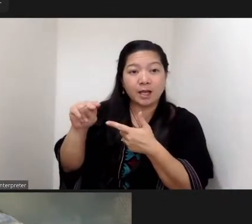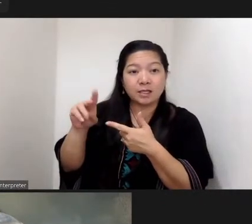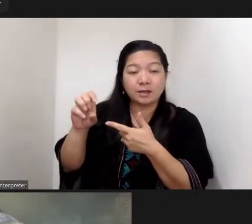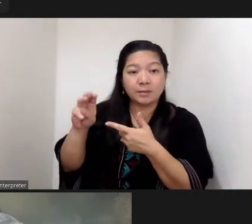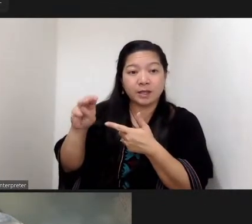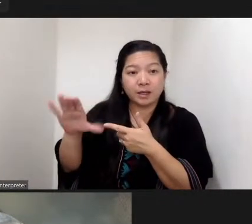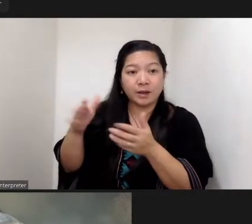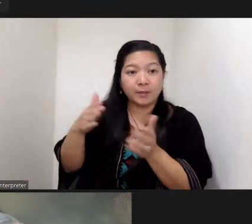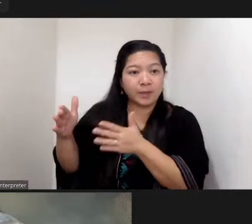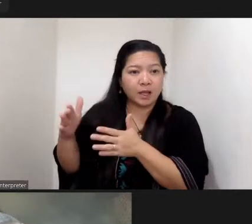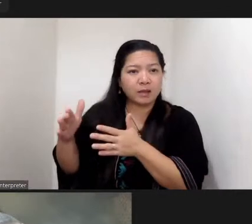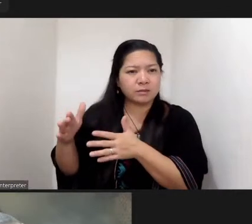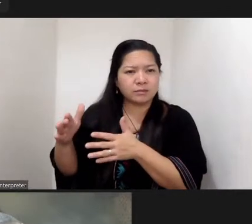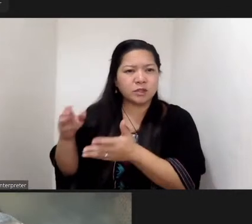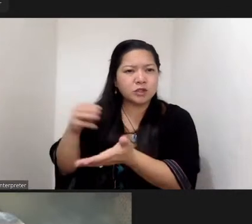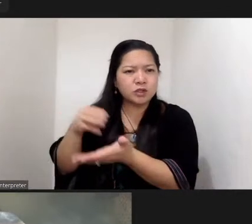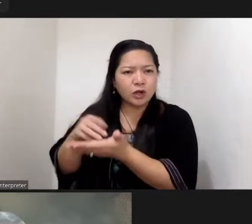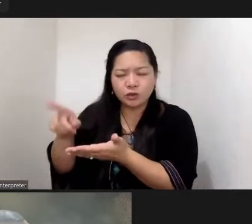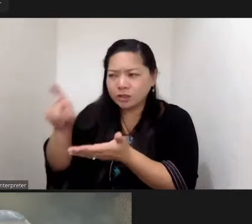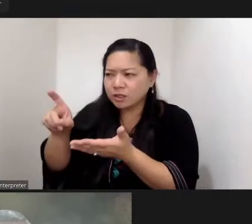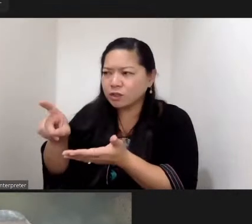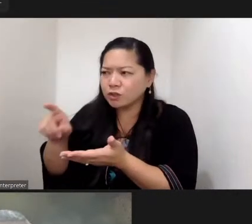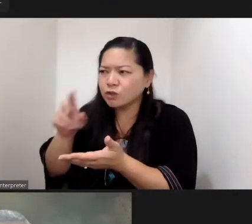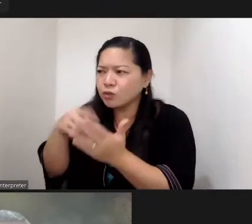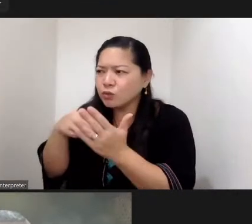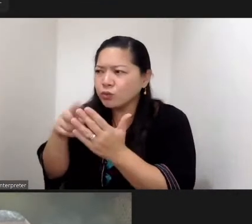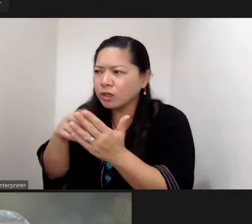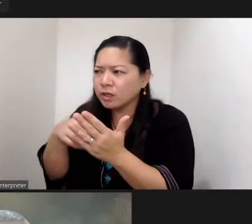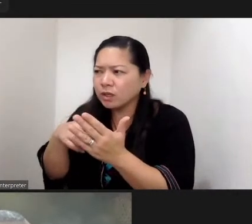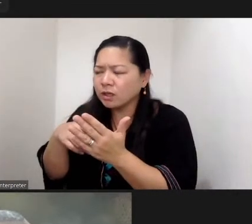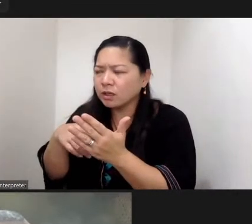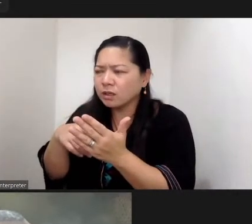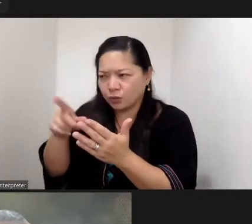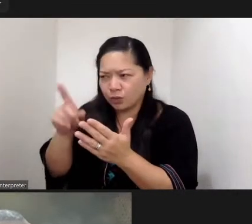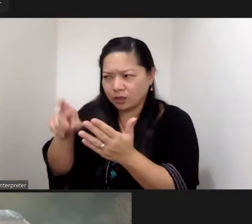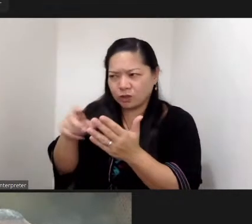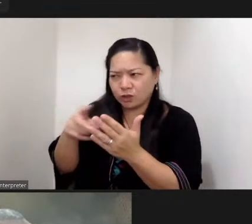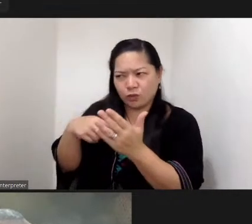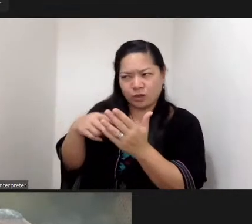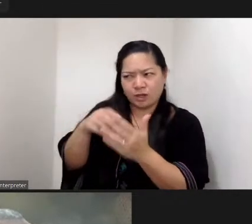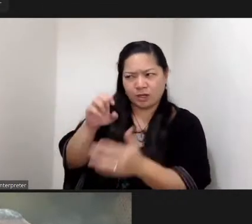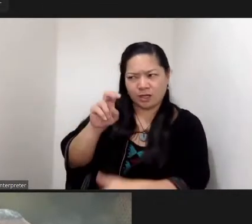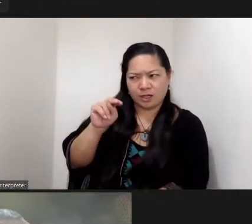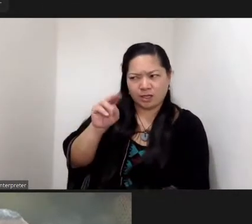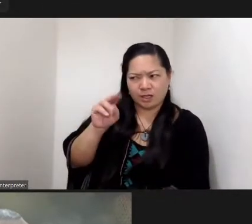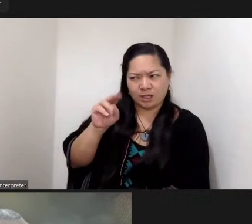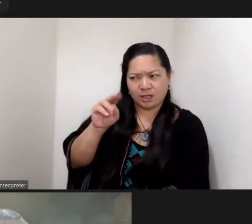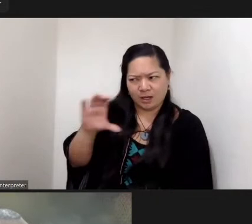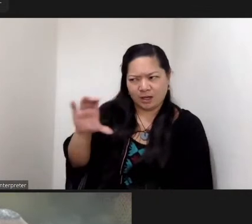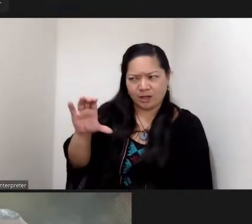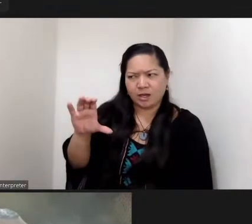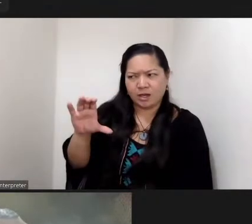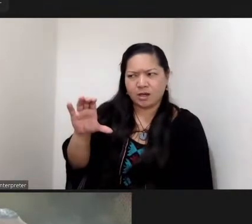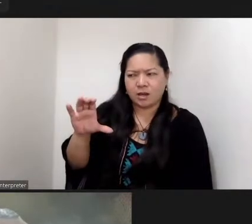read Governor Newsom's endemic policy from California.